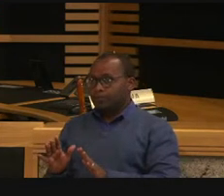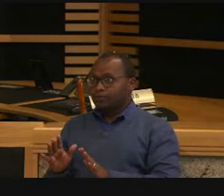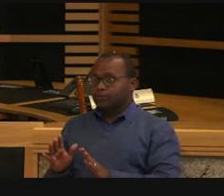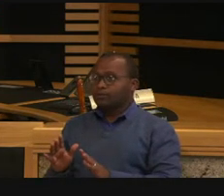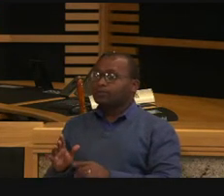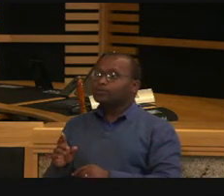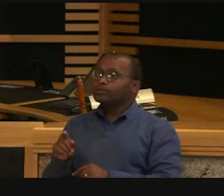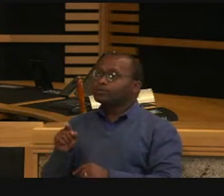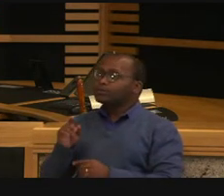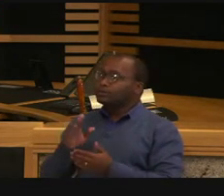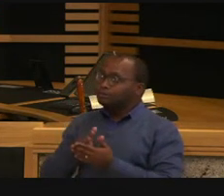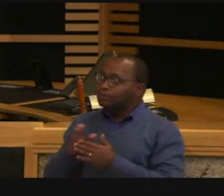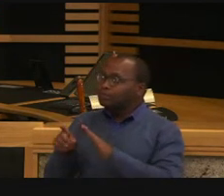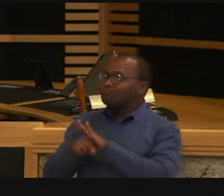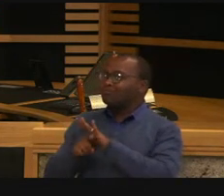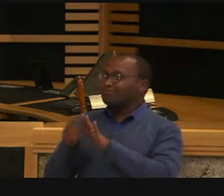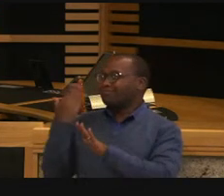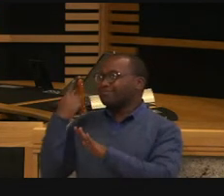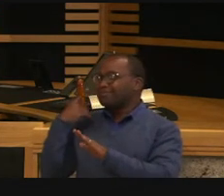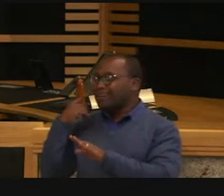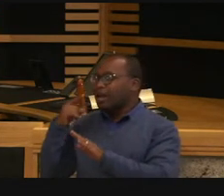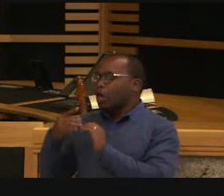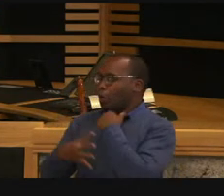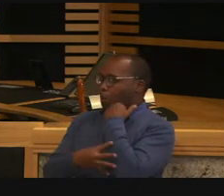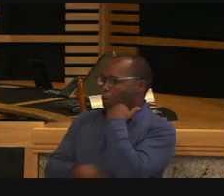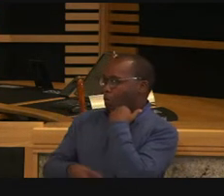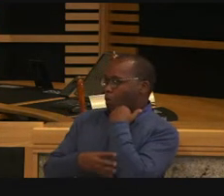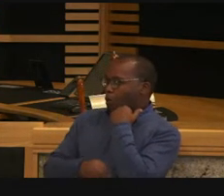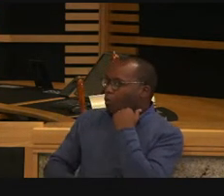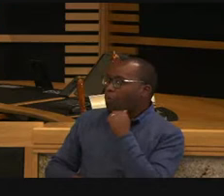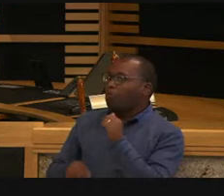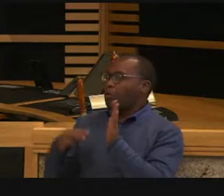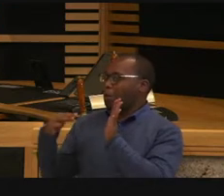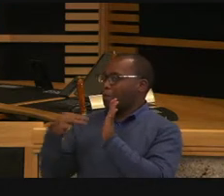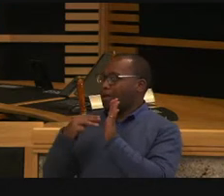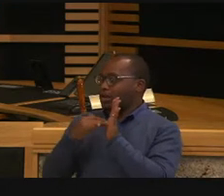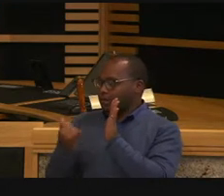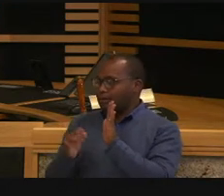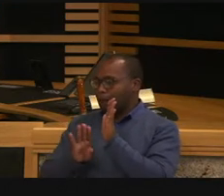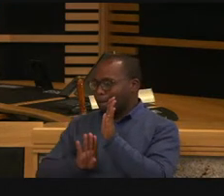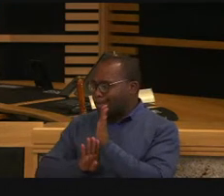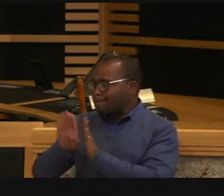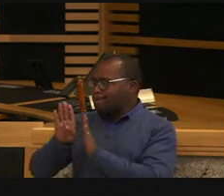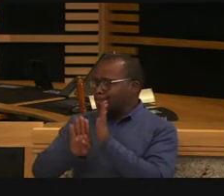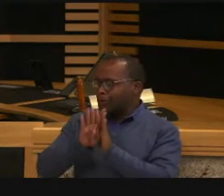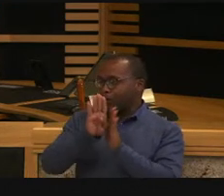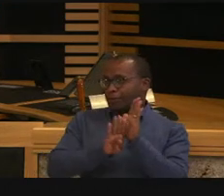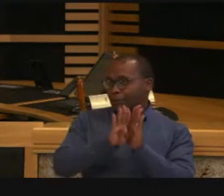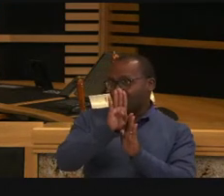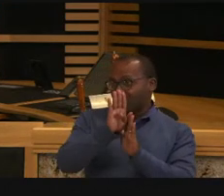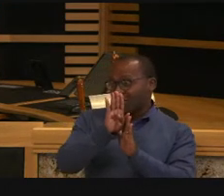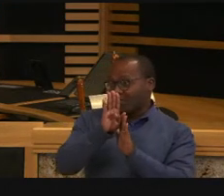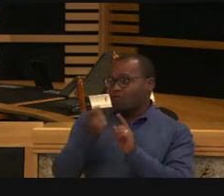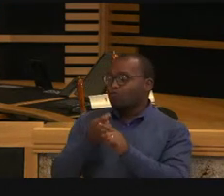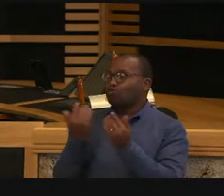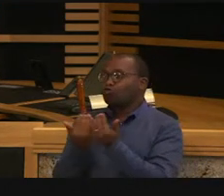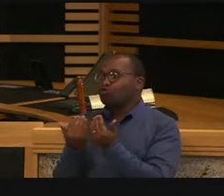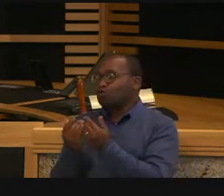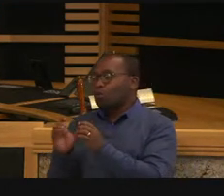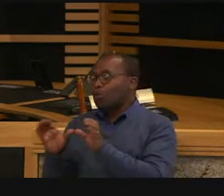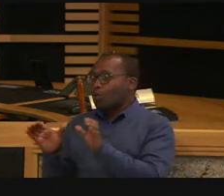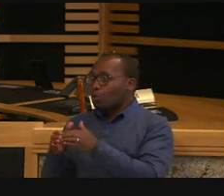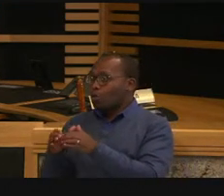of the province. In addition, evidence also confirms that learners from quintile 1 to 3 who make it